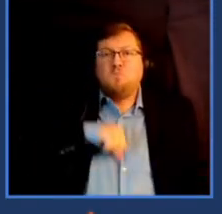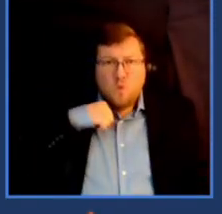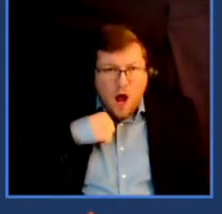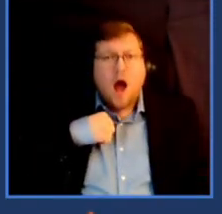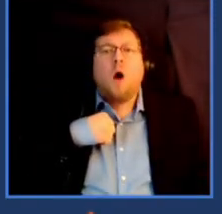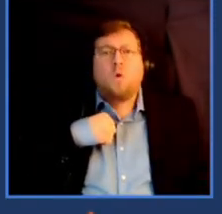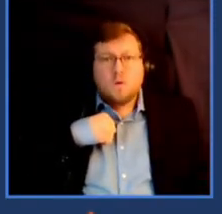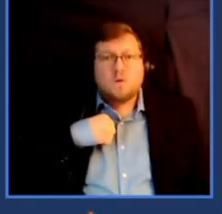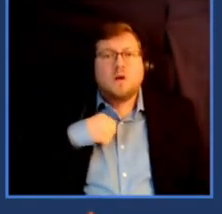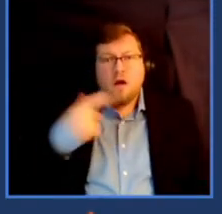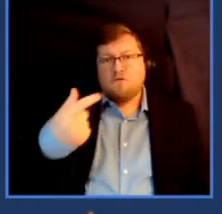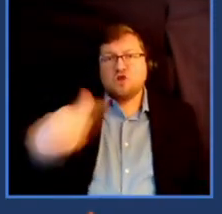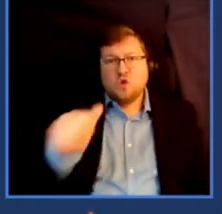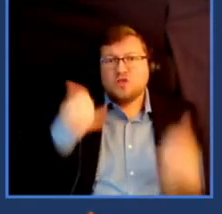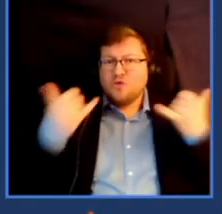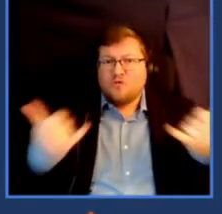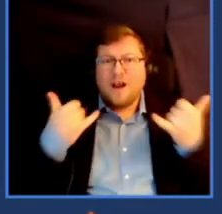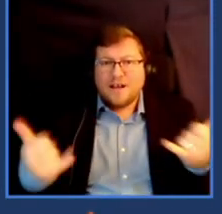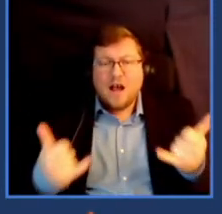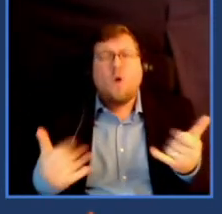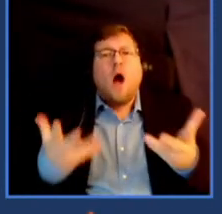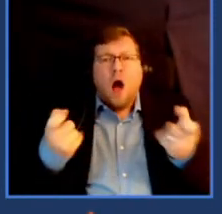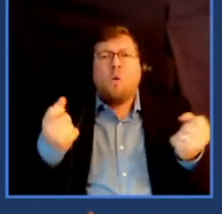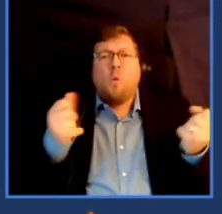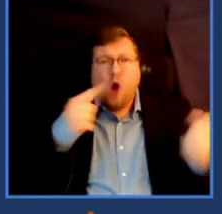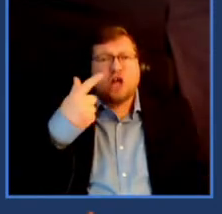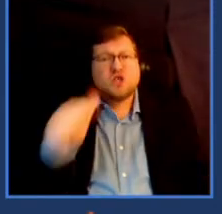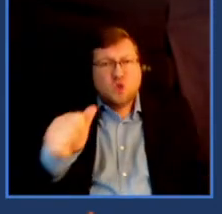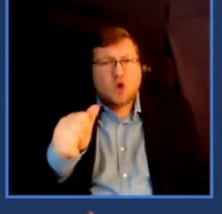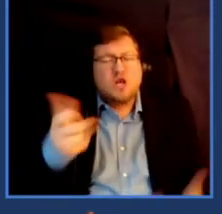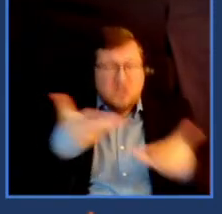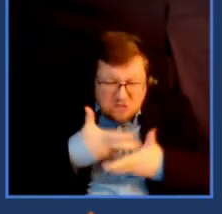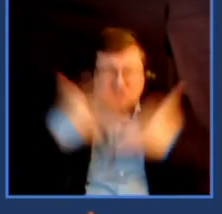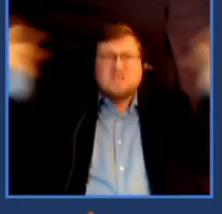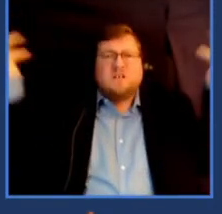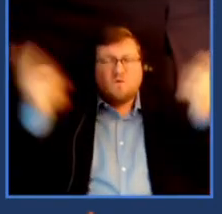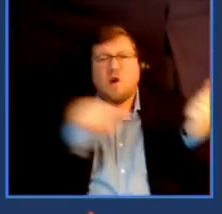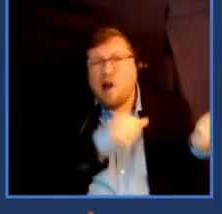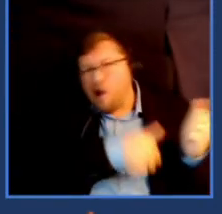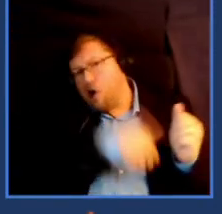Georgia. Let America hear you roar.